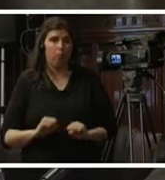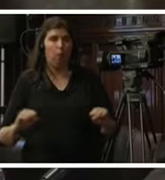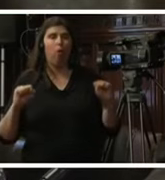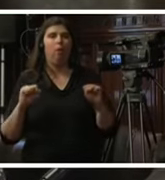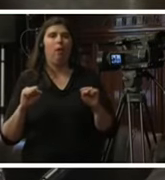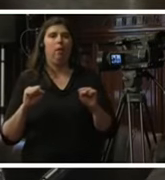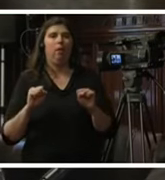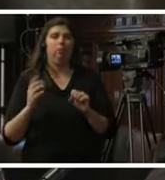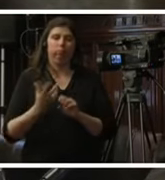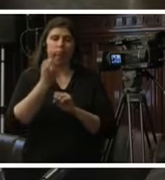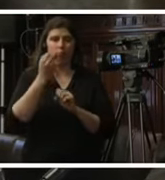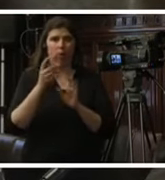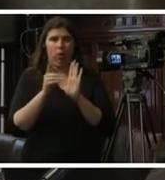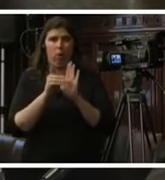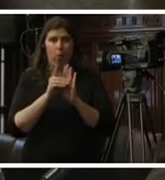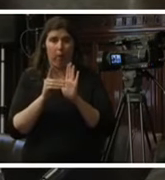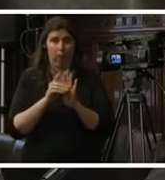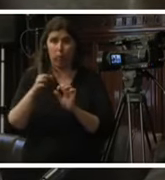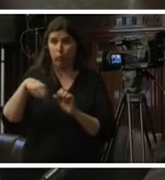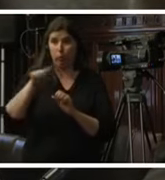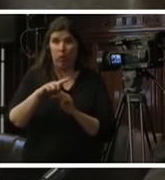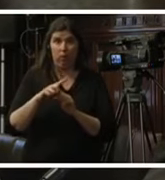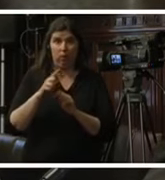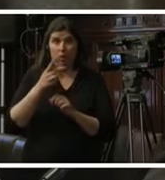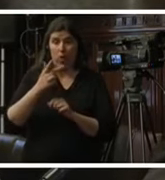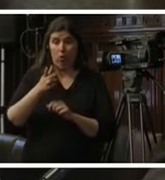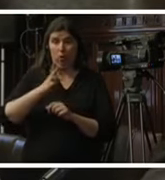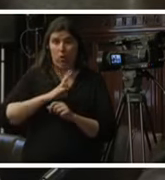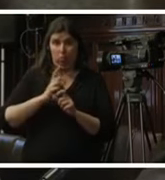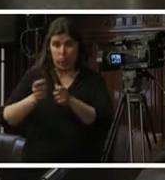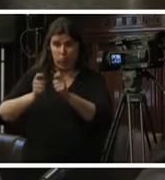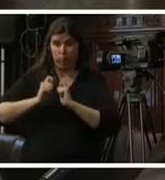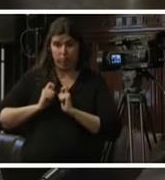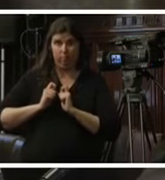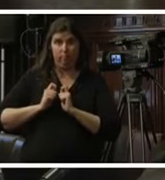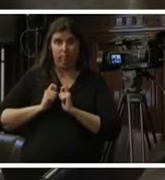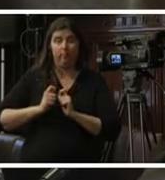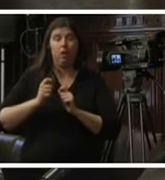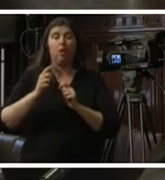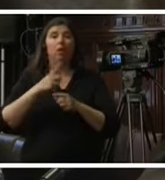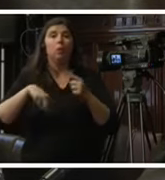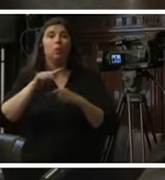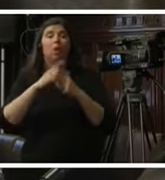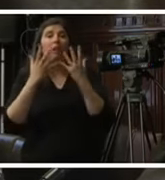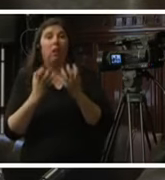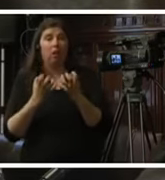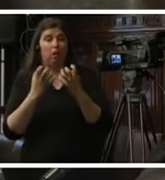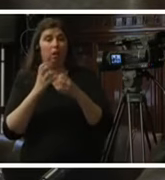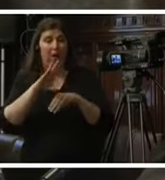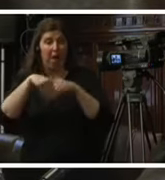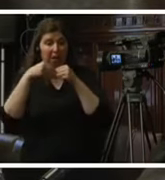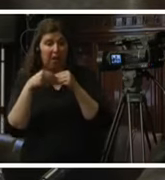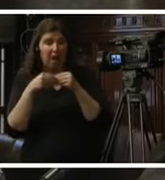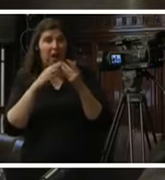any further areas you think will be helpful to us so that we can deal with it to